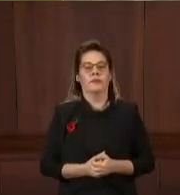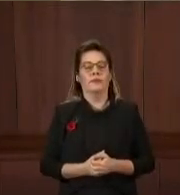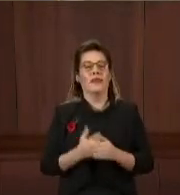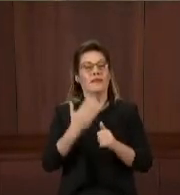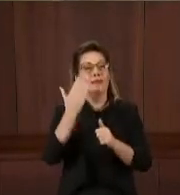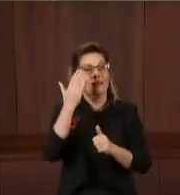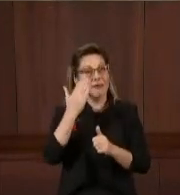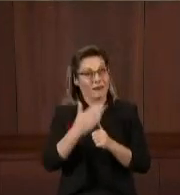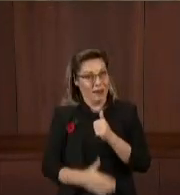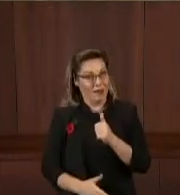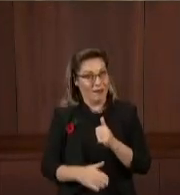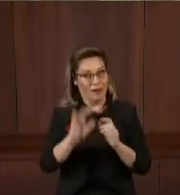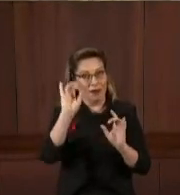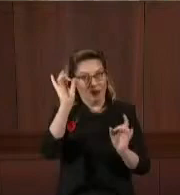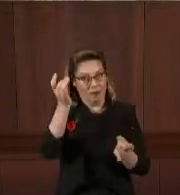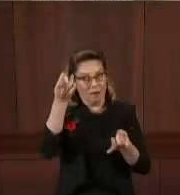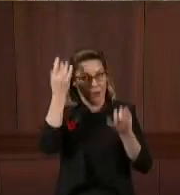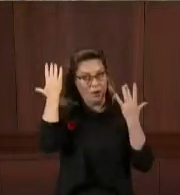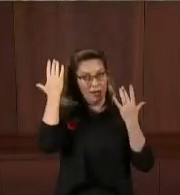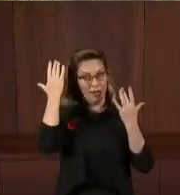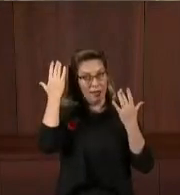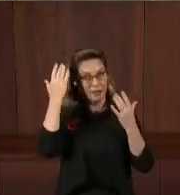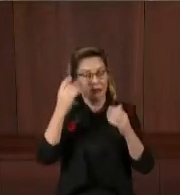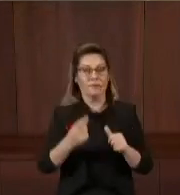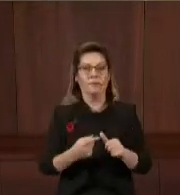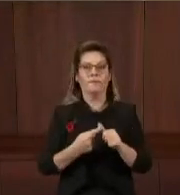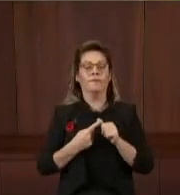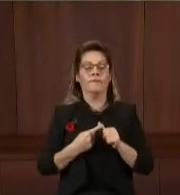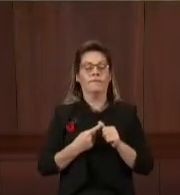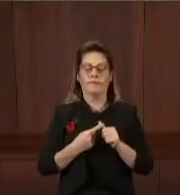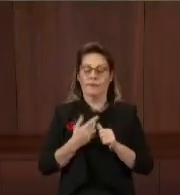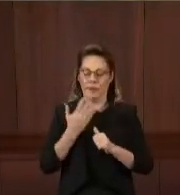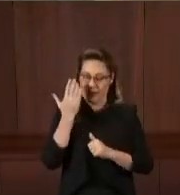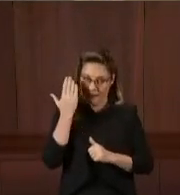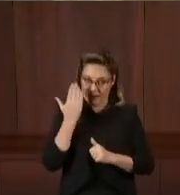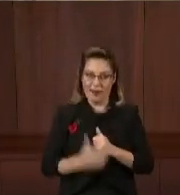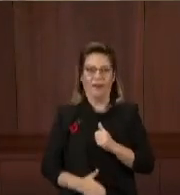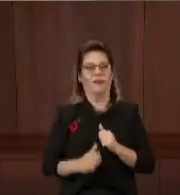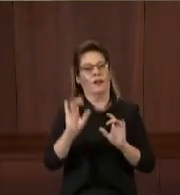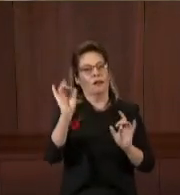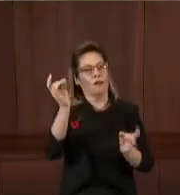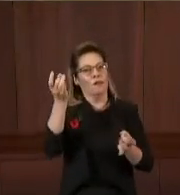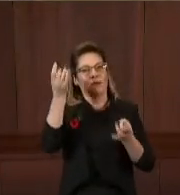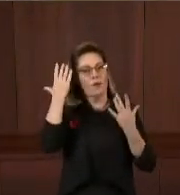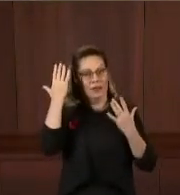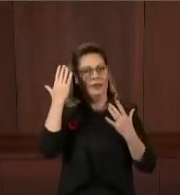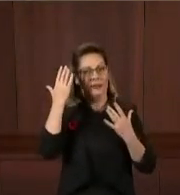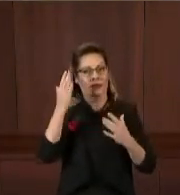Lest we forget. Lest we forget.